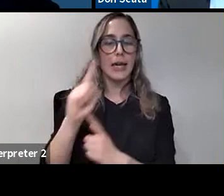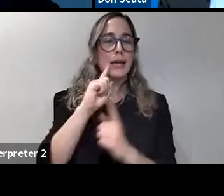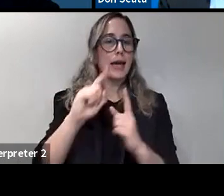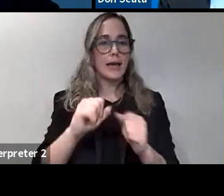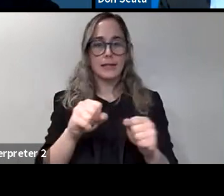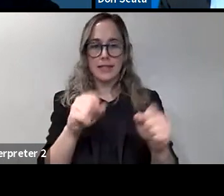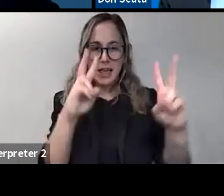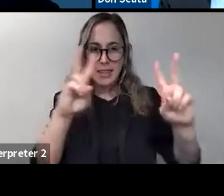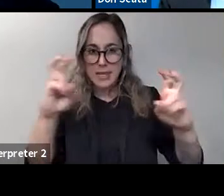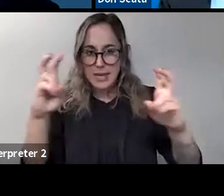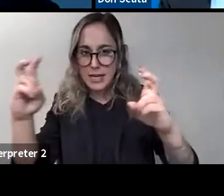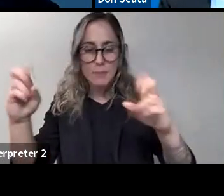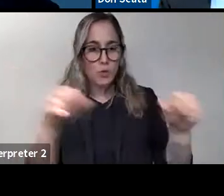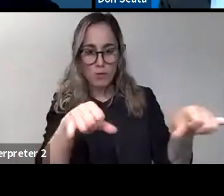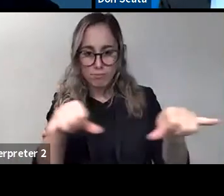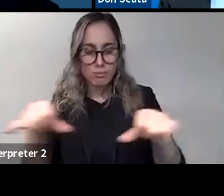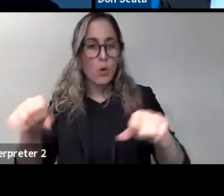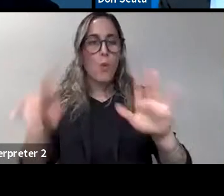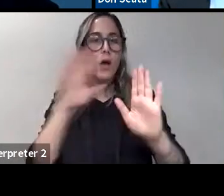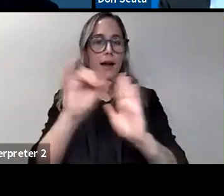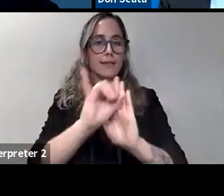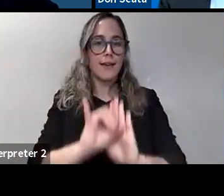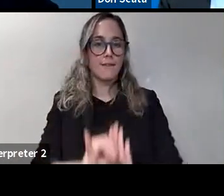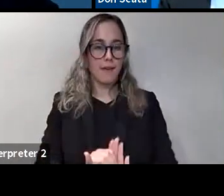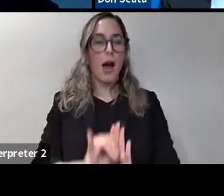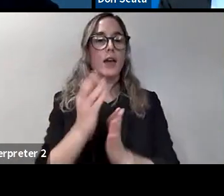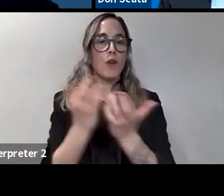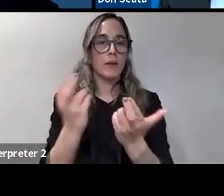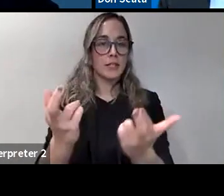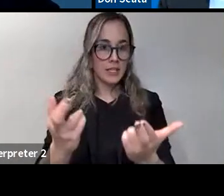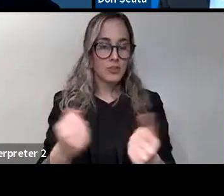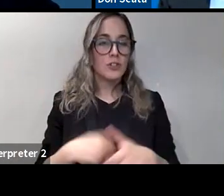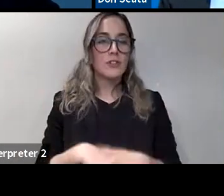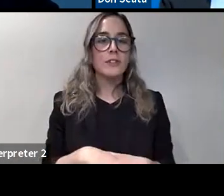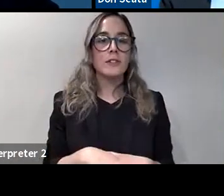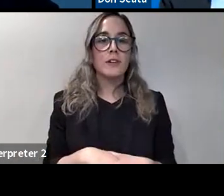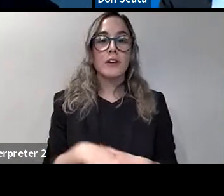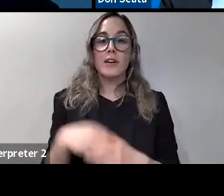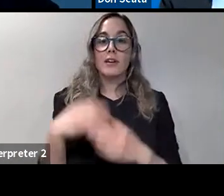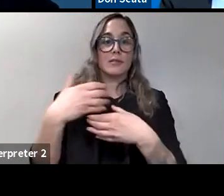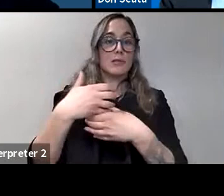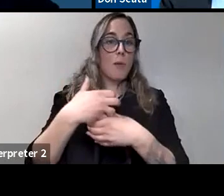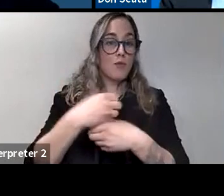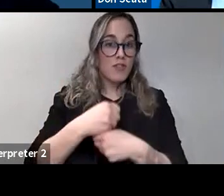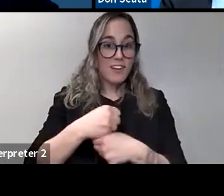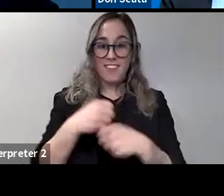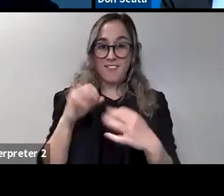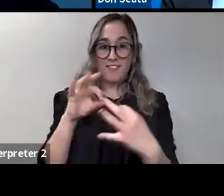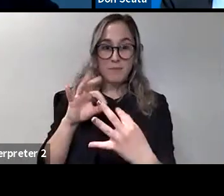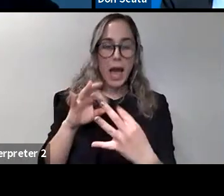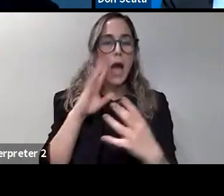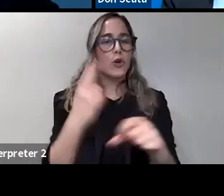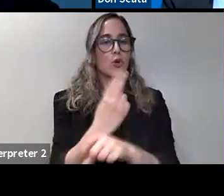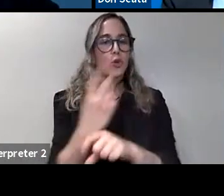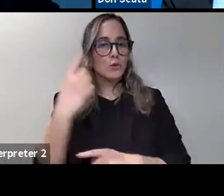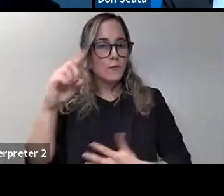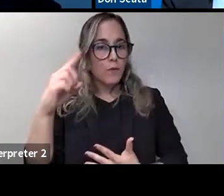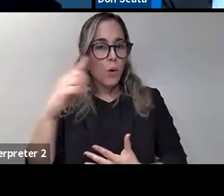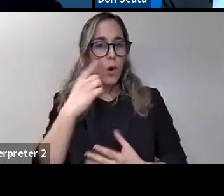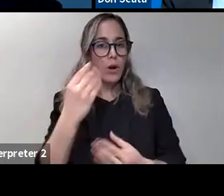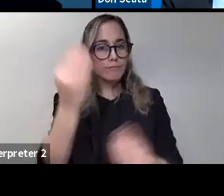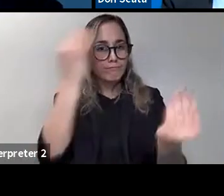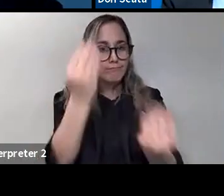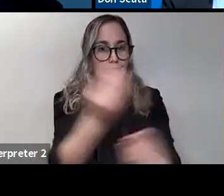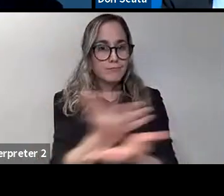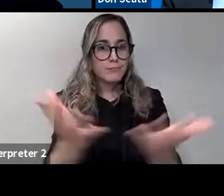themes and recommendations from them. A summary of this feedback will then be used to inform the agency's